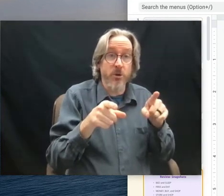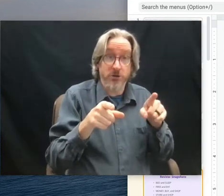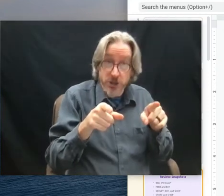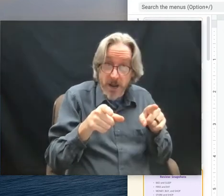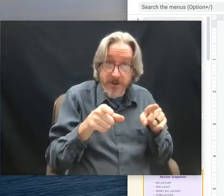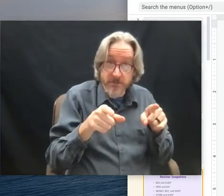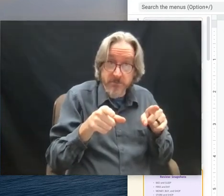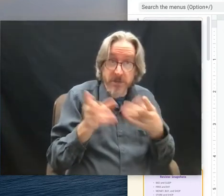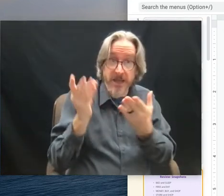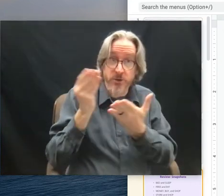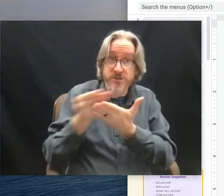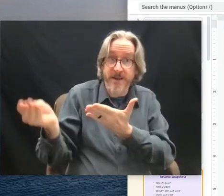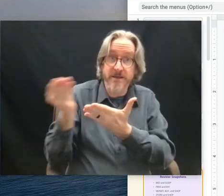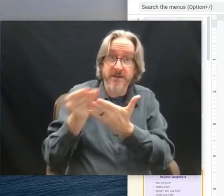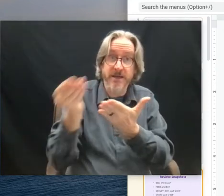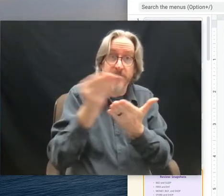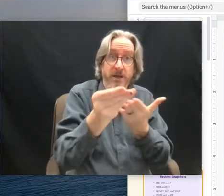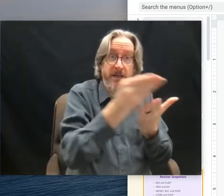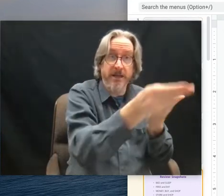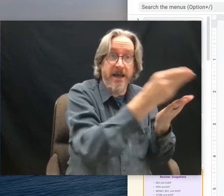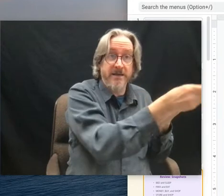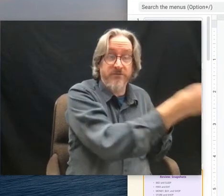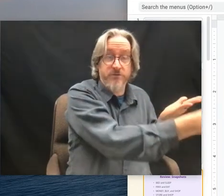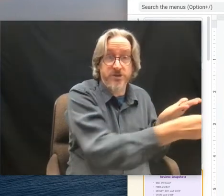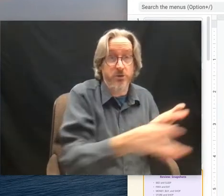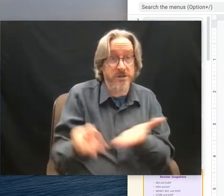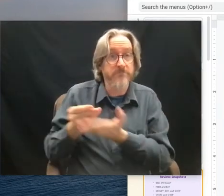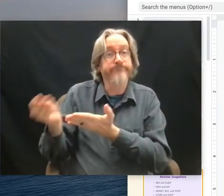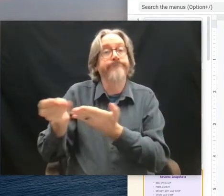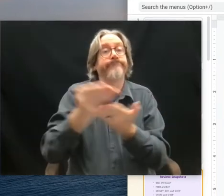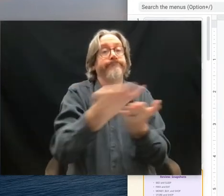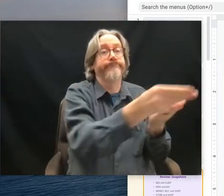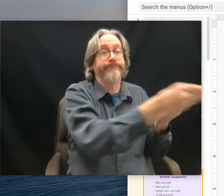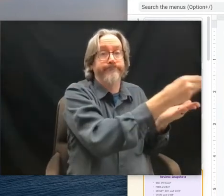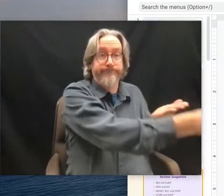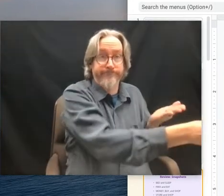You can go out shopping and you're spending money at different stores. Like,